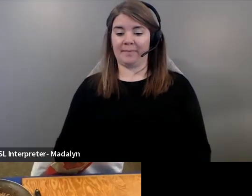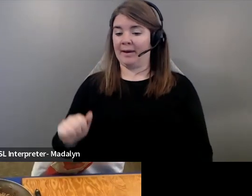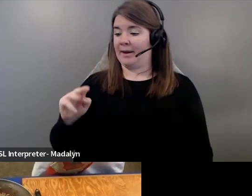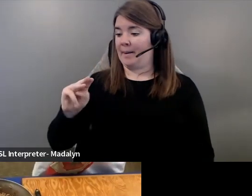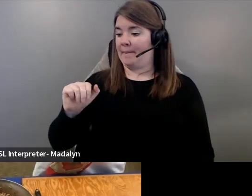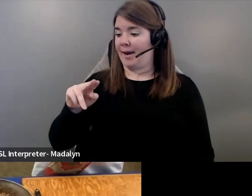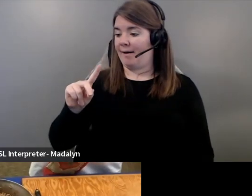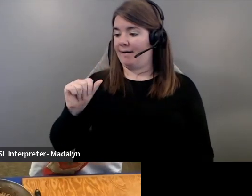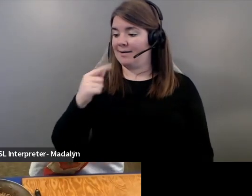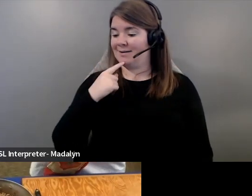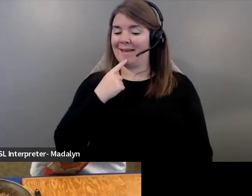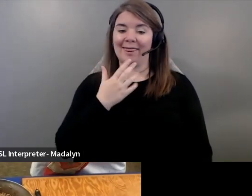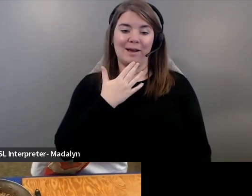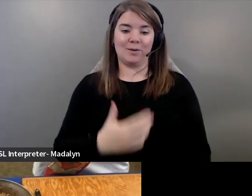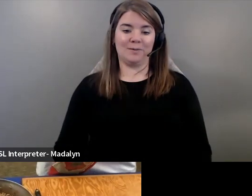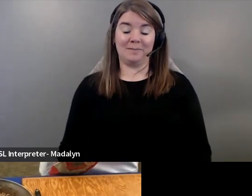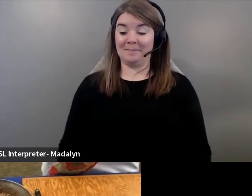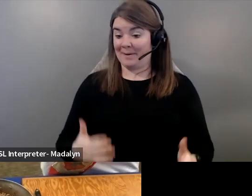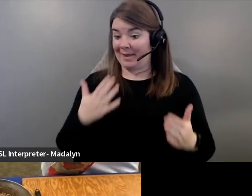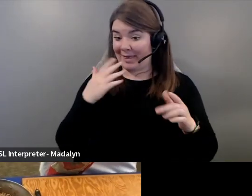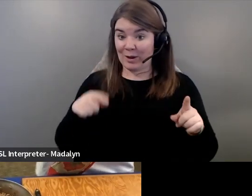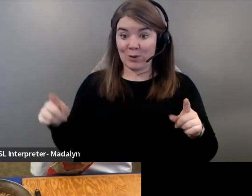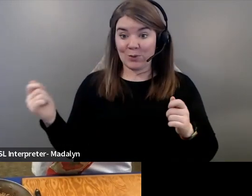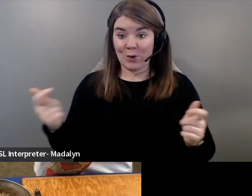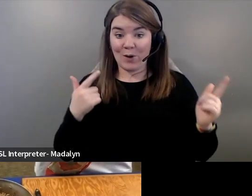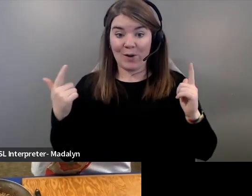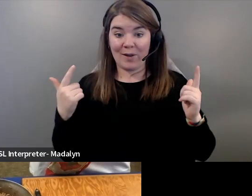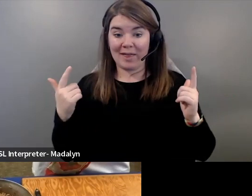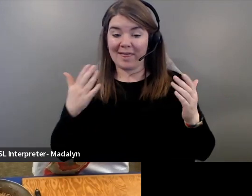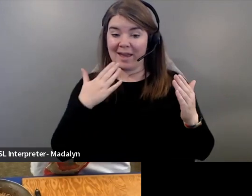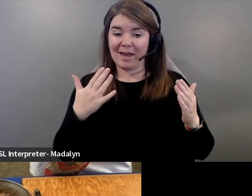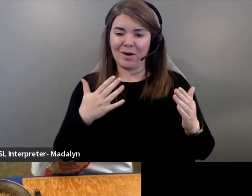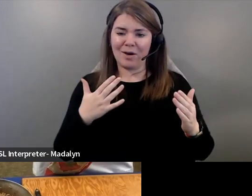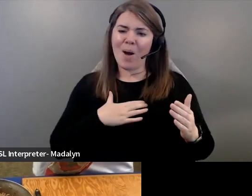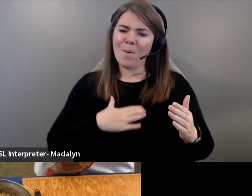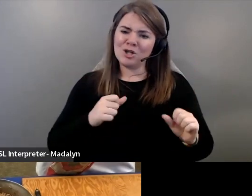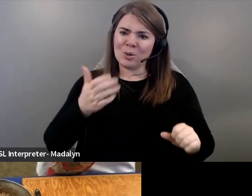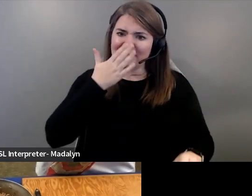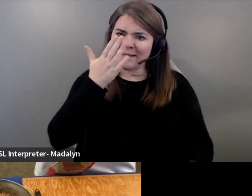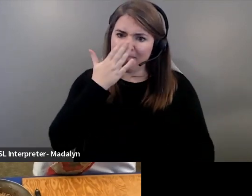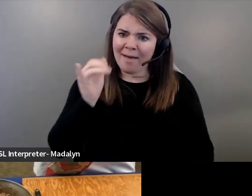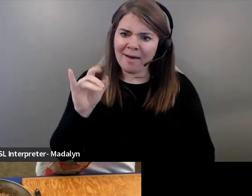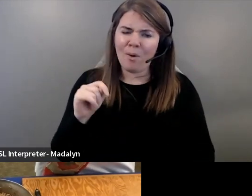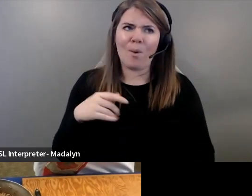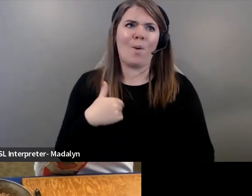you. Thank you guys you wish you could have smelled the smells. It smells pretty good in here.